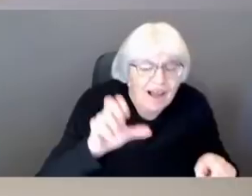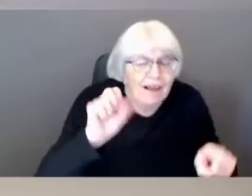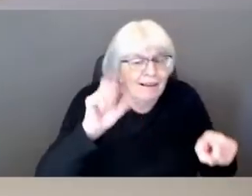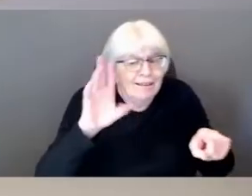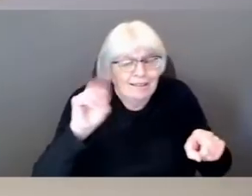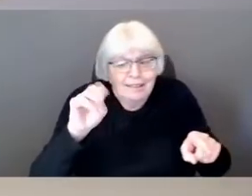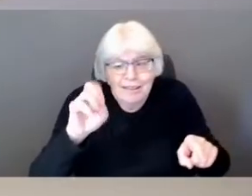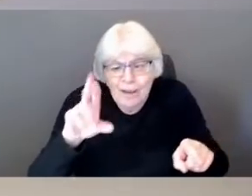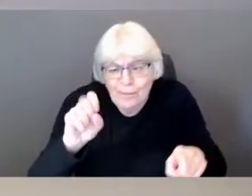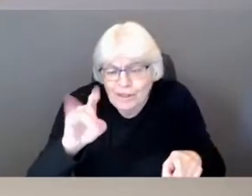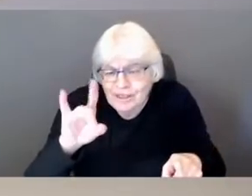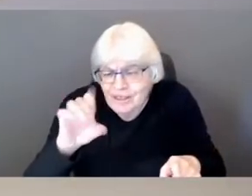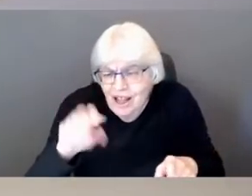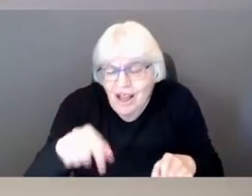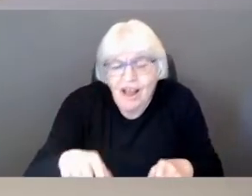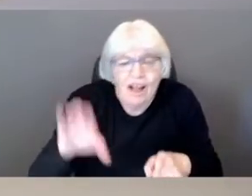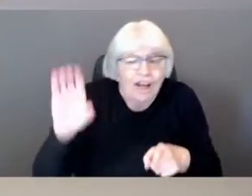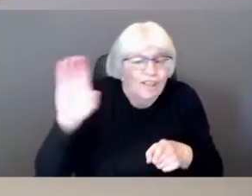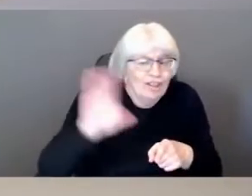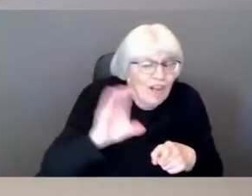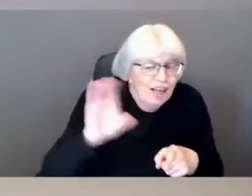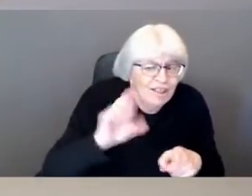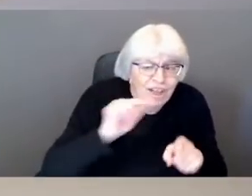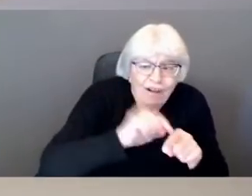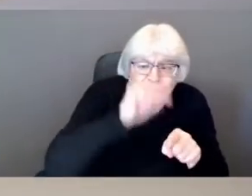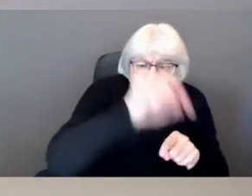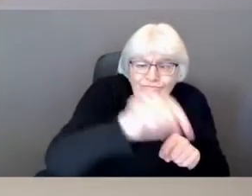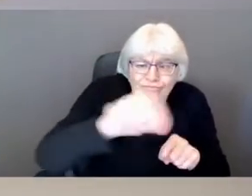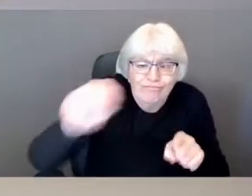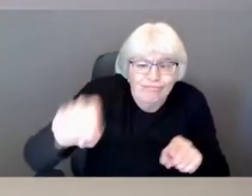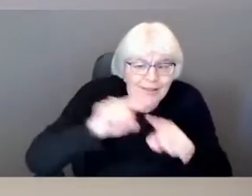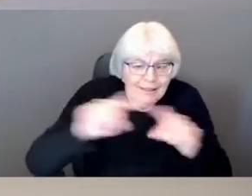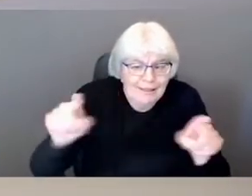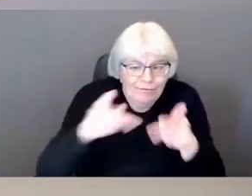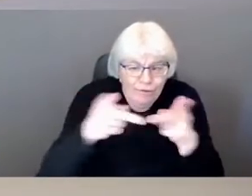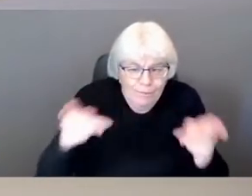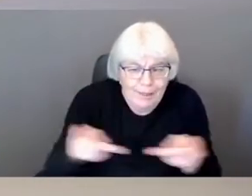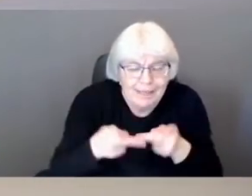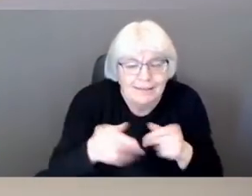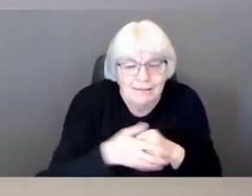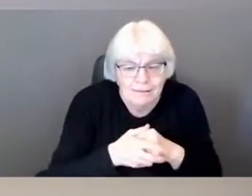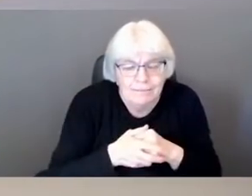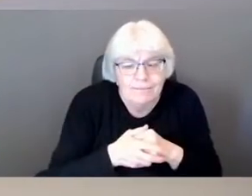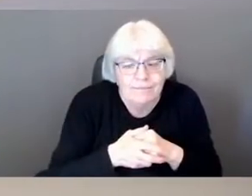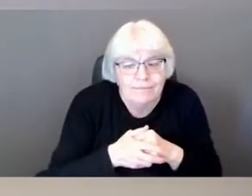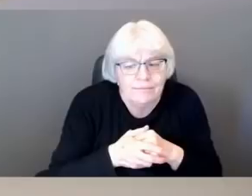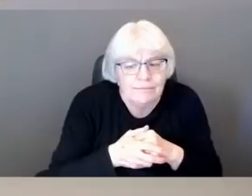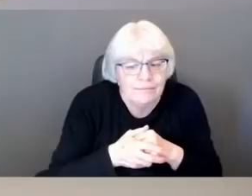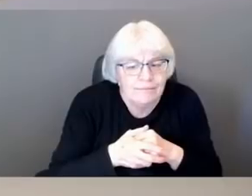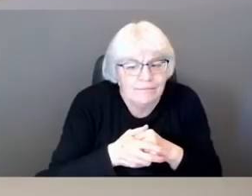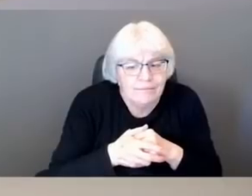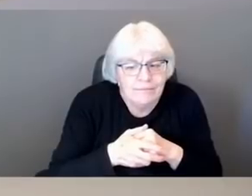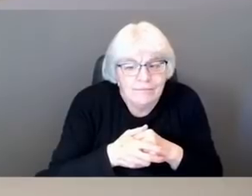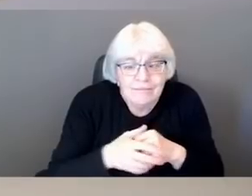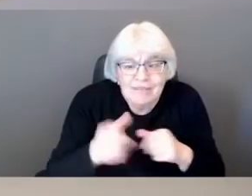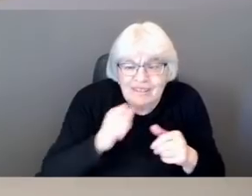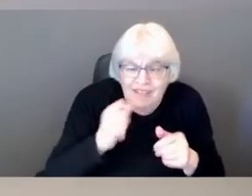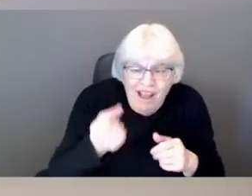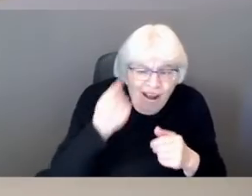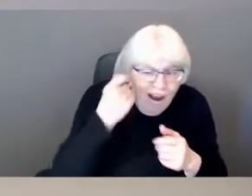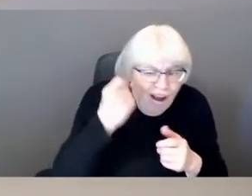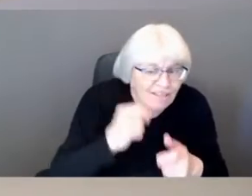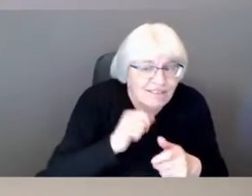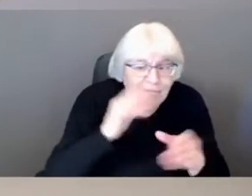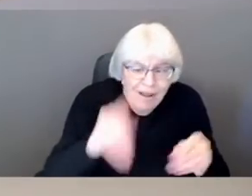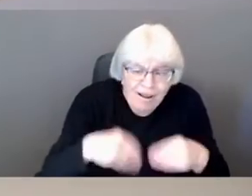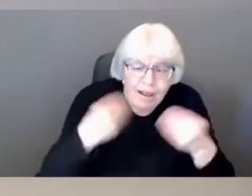to where the need is, and it's not there all the time. So I think we'll continue to have those discussions